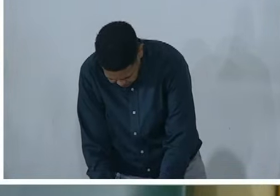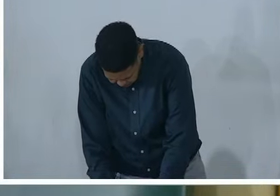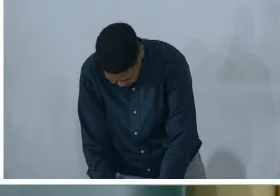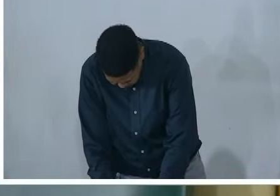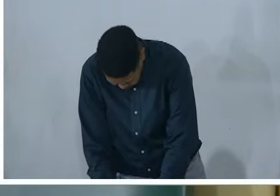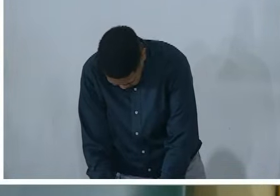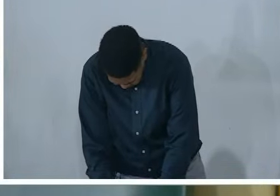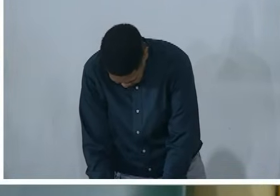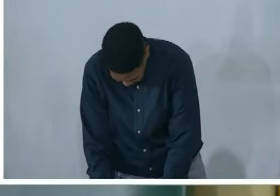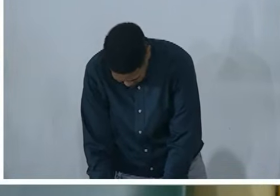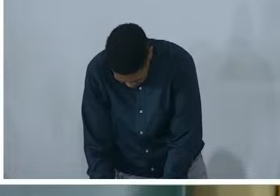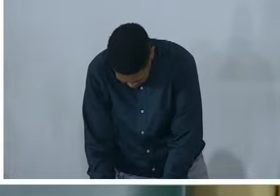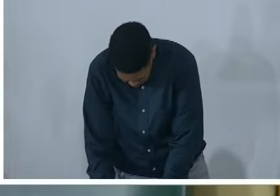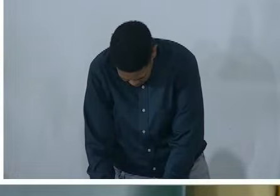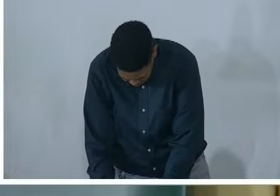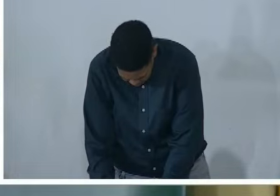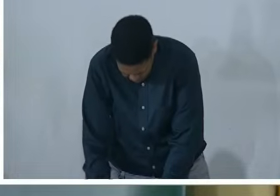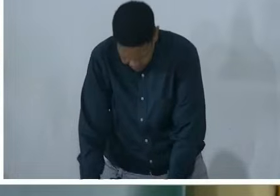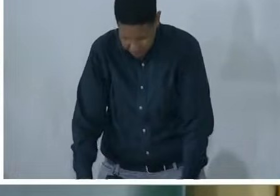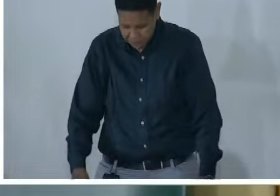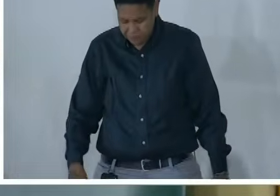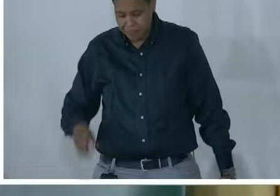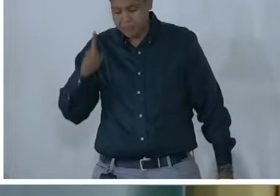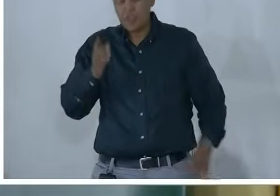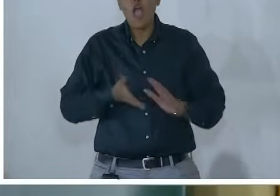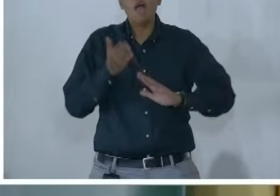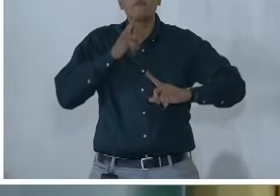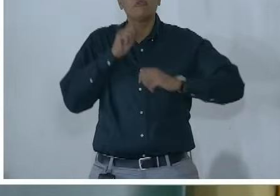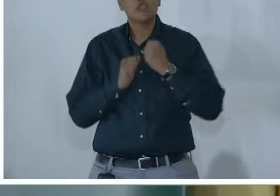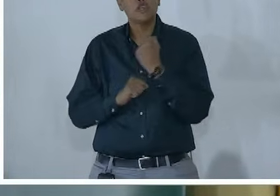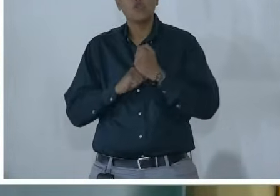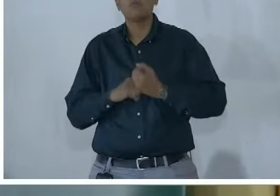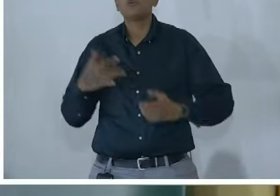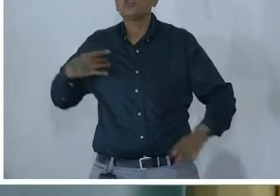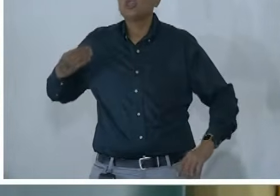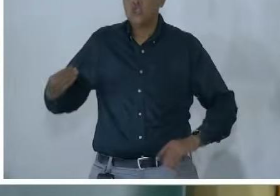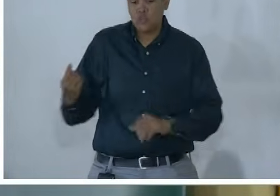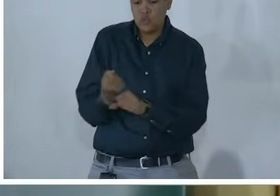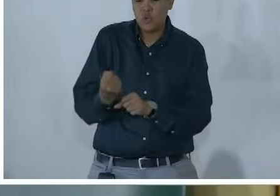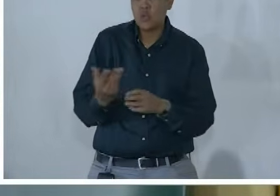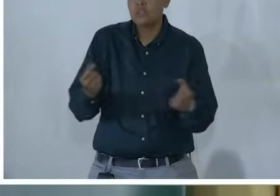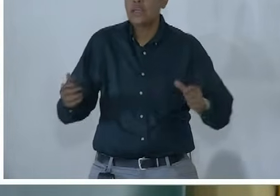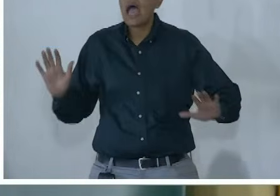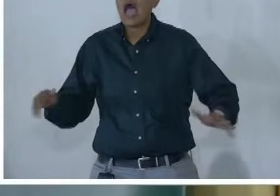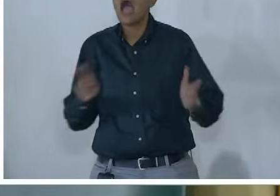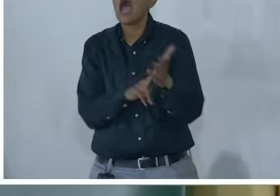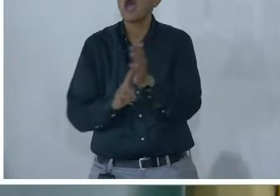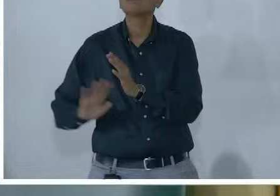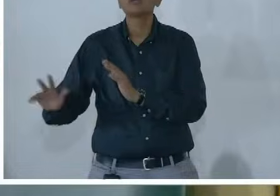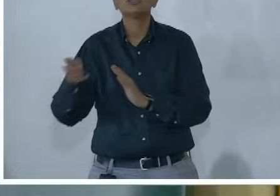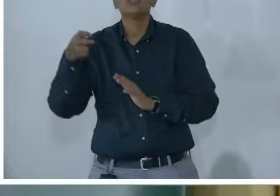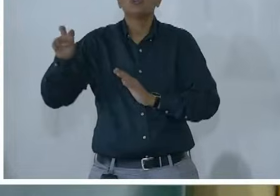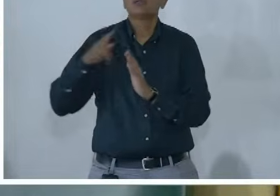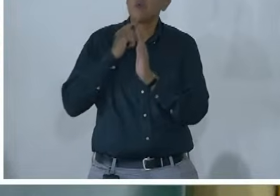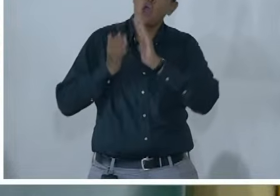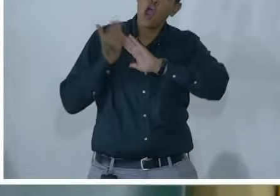WhatsApp, Member Paul. Its operations have supported generations of workers, contractors, transport